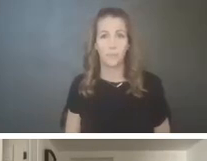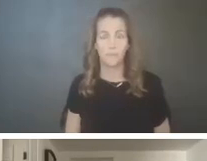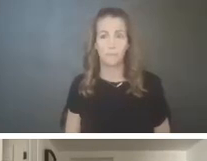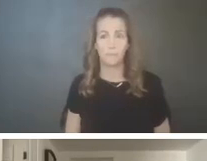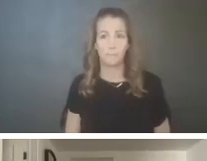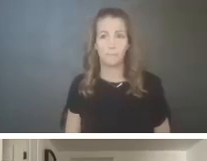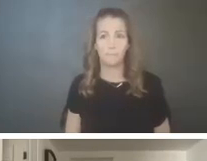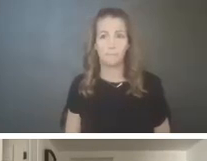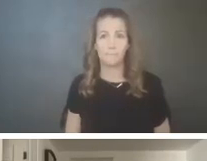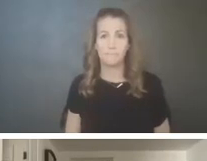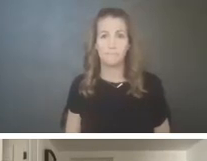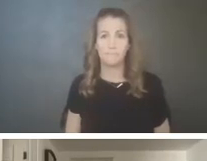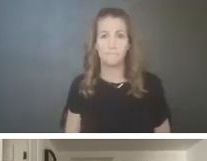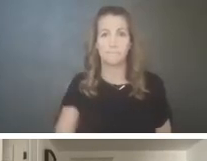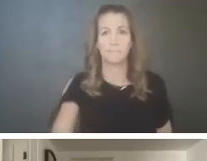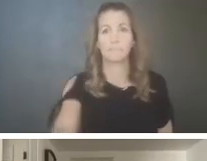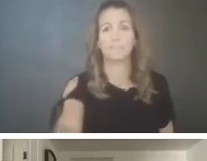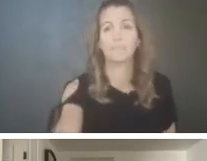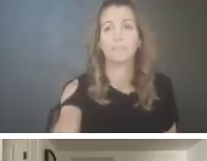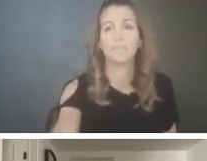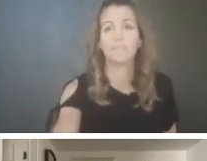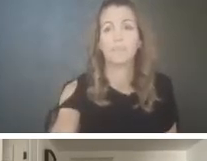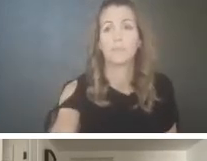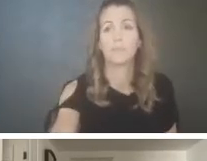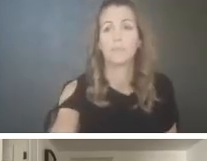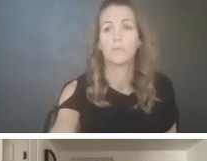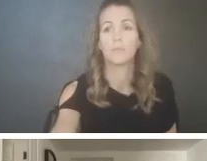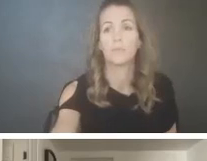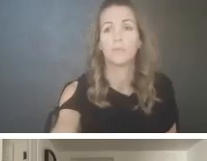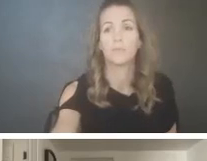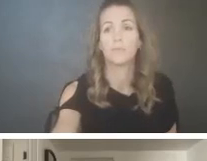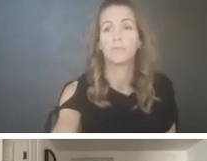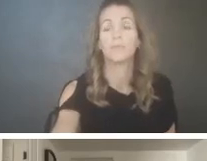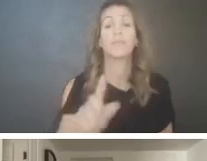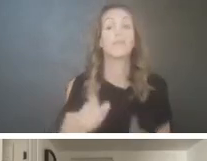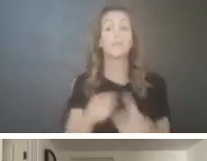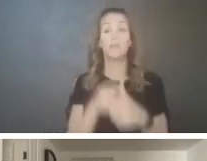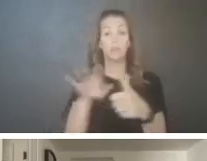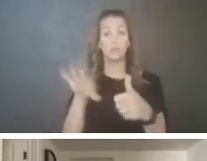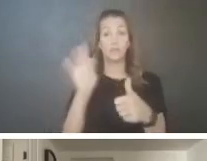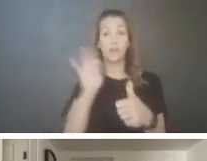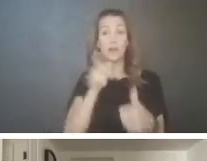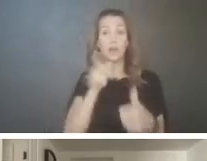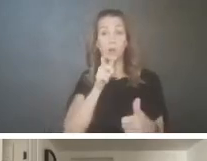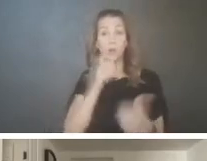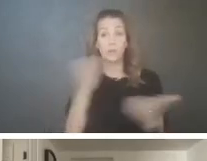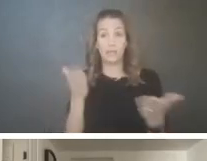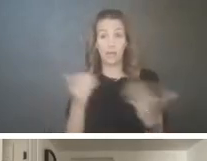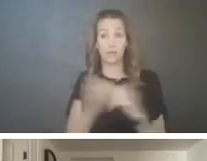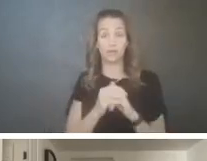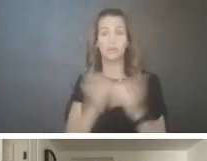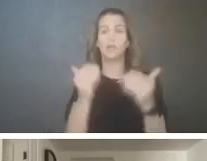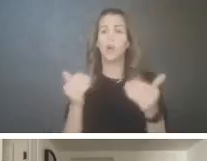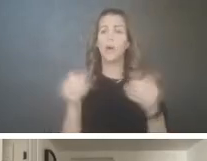Okay. So let's start by just finding out who is here with us today. So let's just go ahead and post in